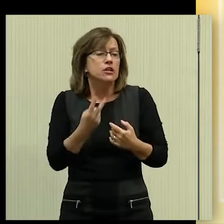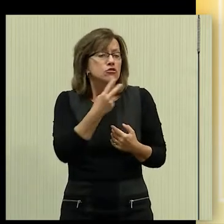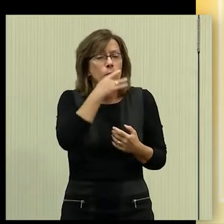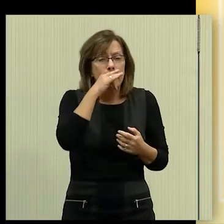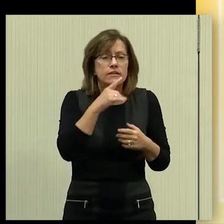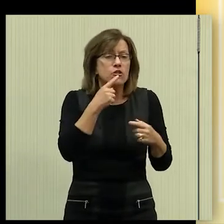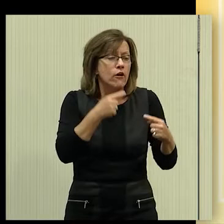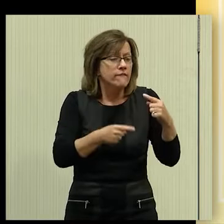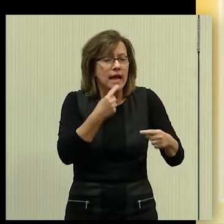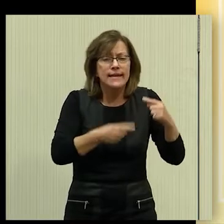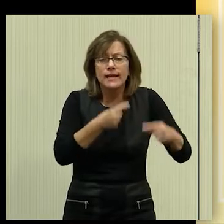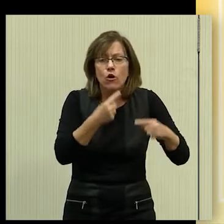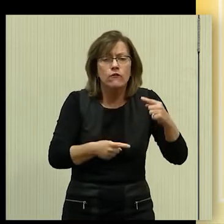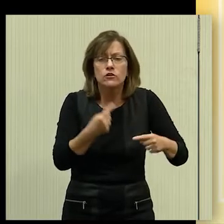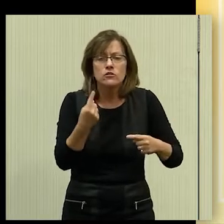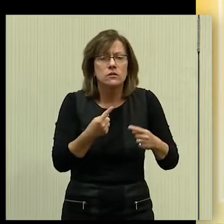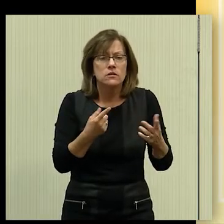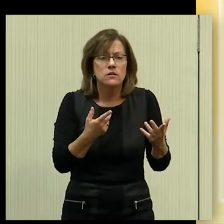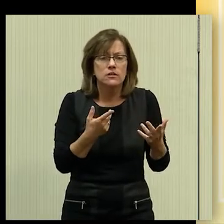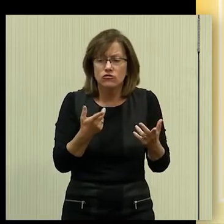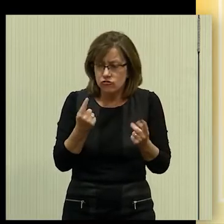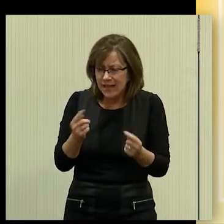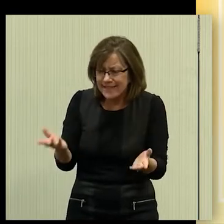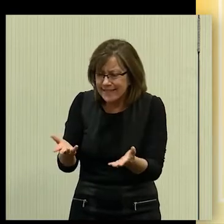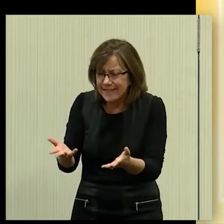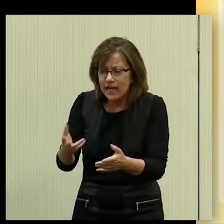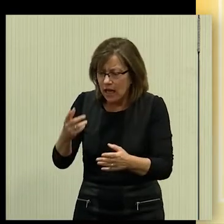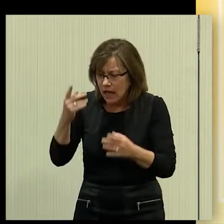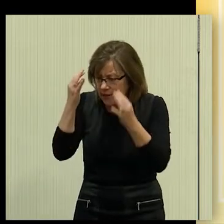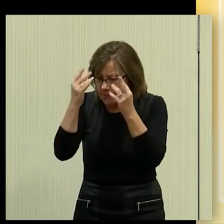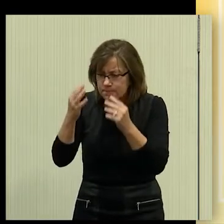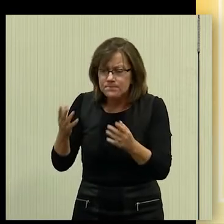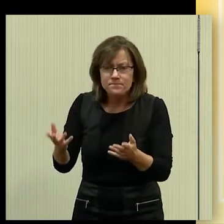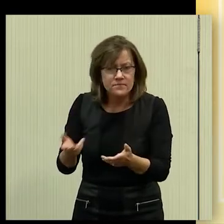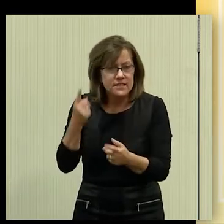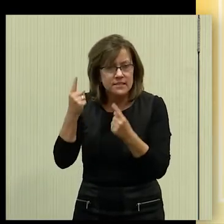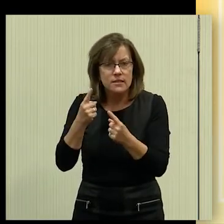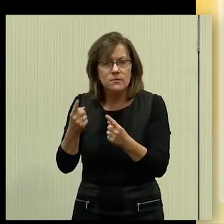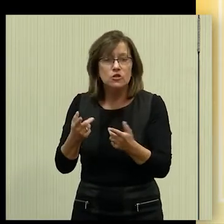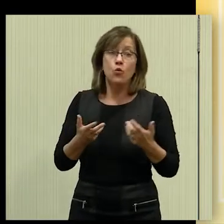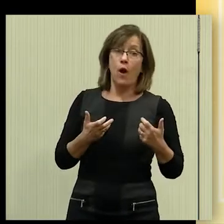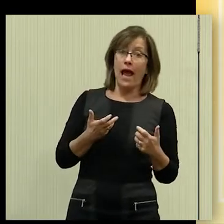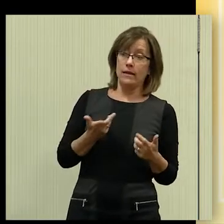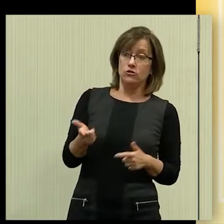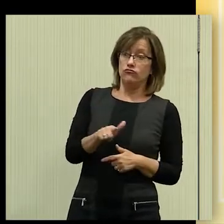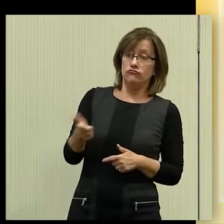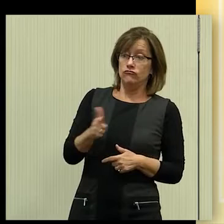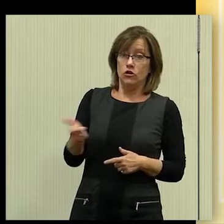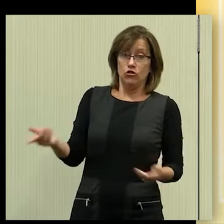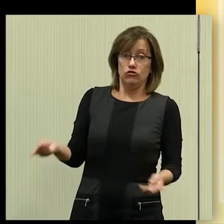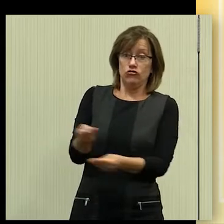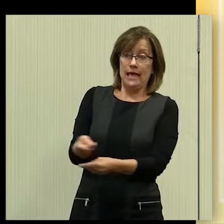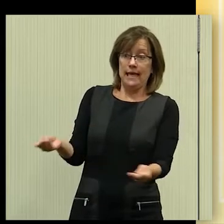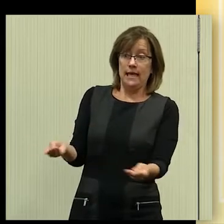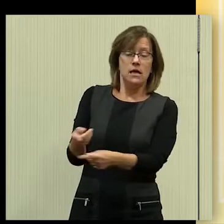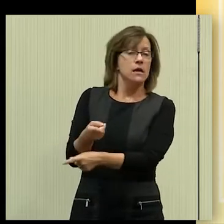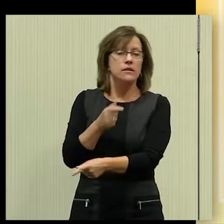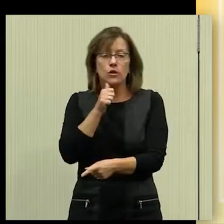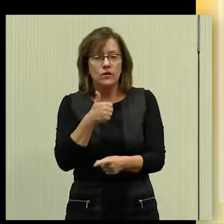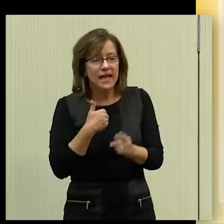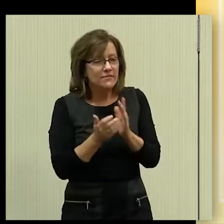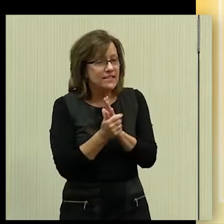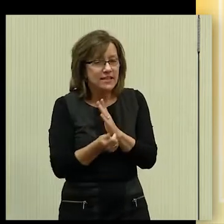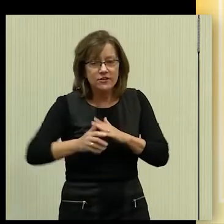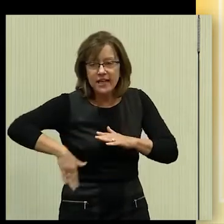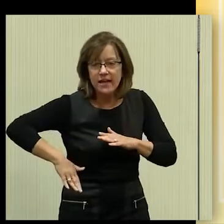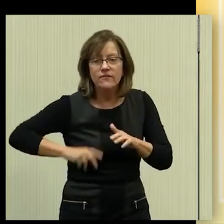blocks and you're really trying to get them to come up with solutions, and you want them to take turns or to trade, but they may not have those skills yet. So